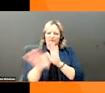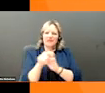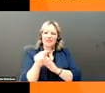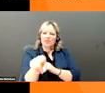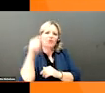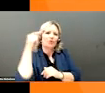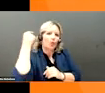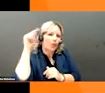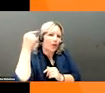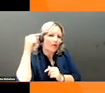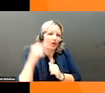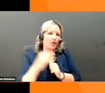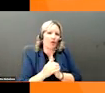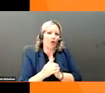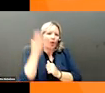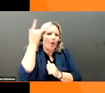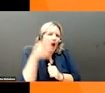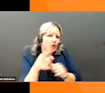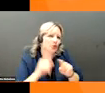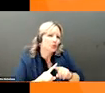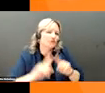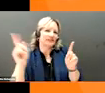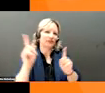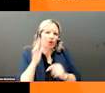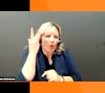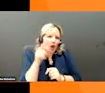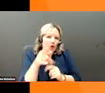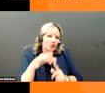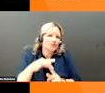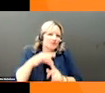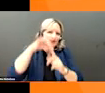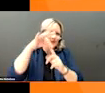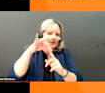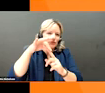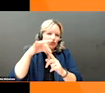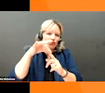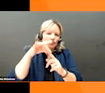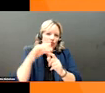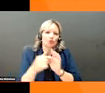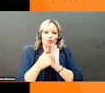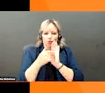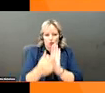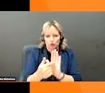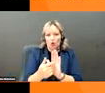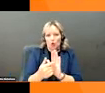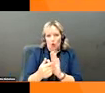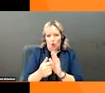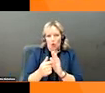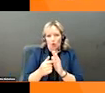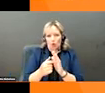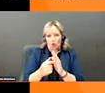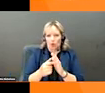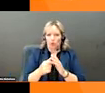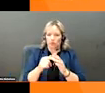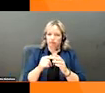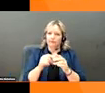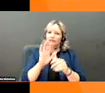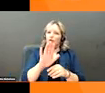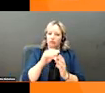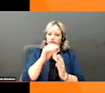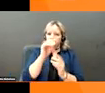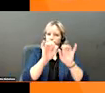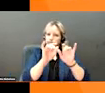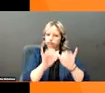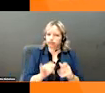out. These sorts of things. And typically, it's not a lot of space to do that, especially if it's online. If it's